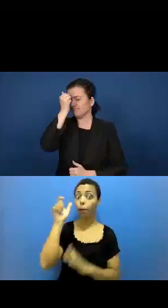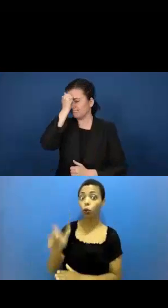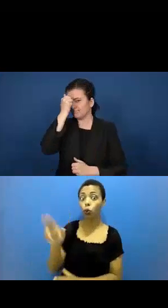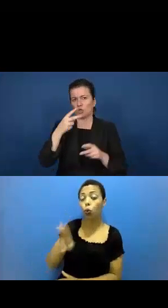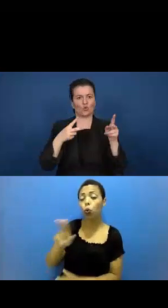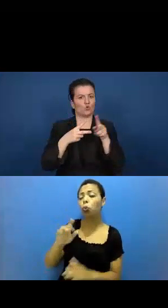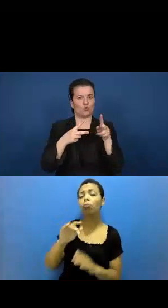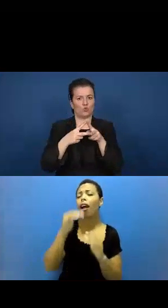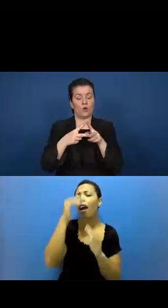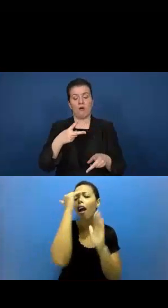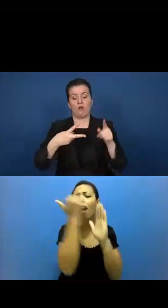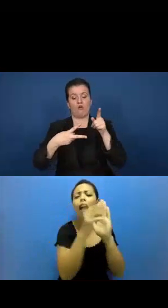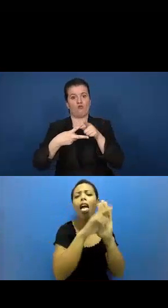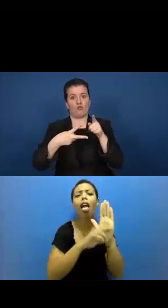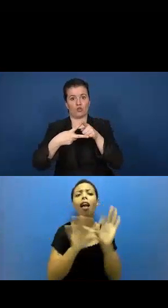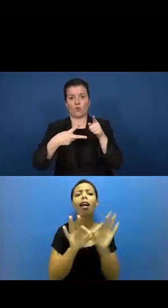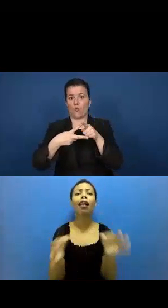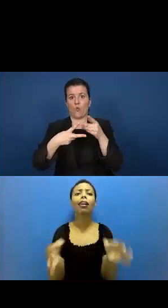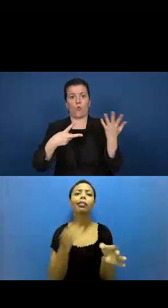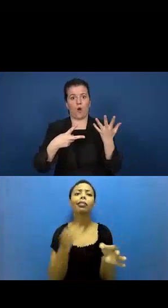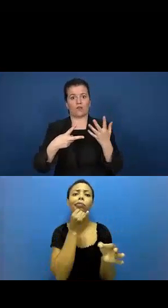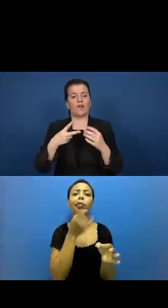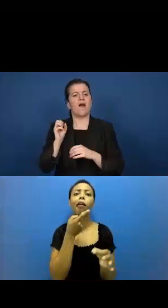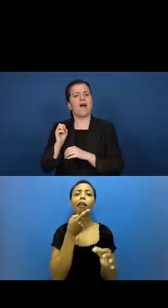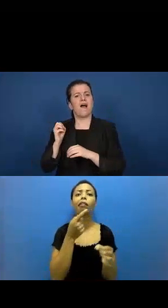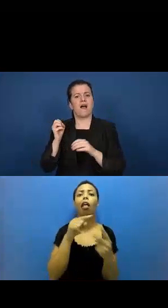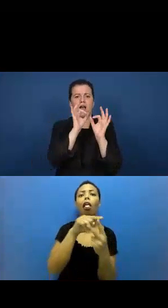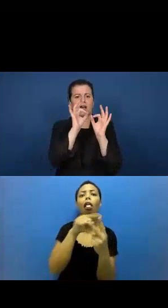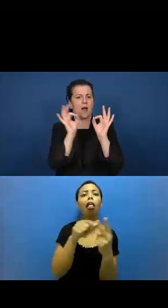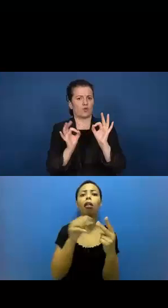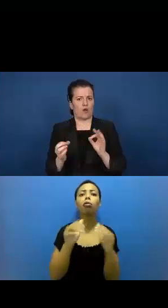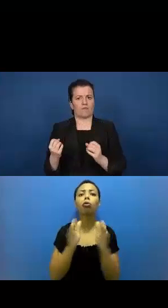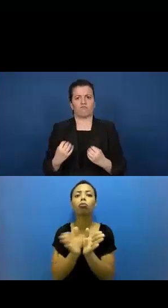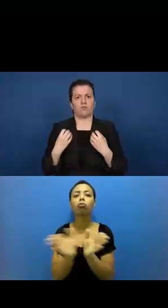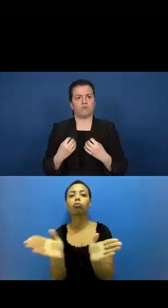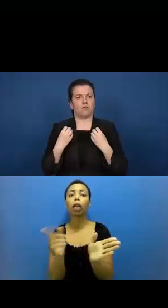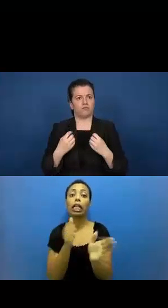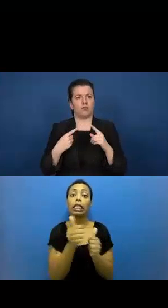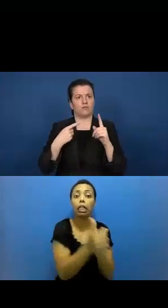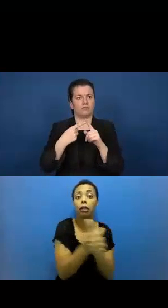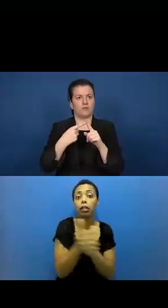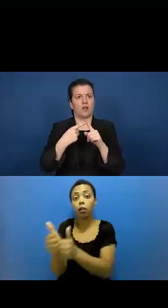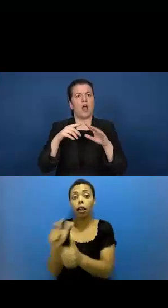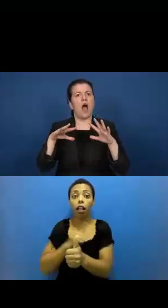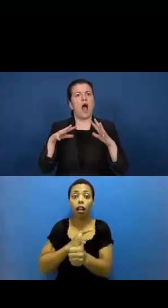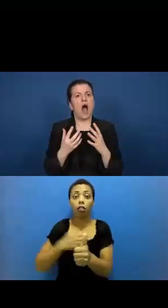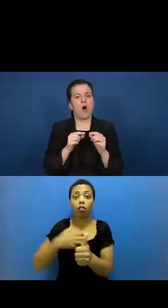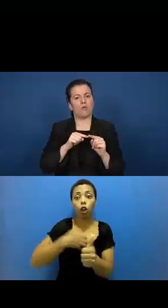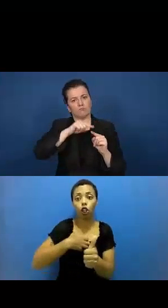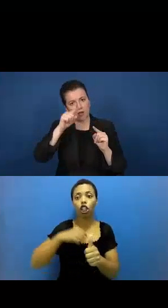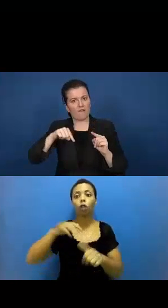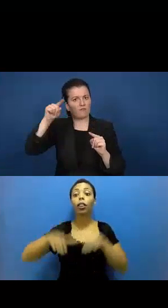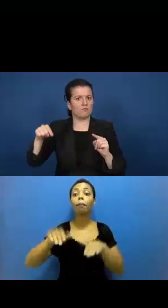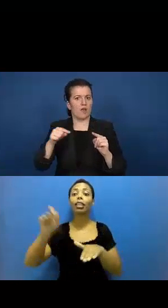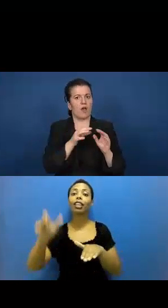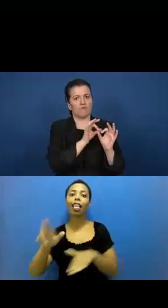number 1 is that haptograms are node activation sequences in a matrix of actuators. This